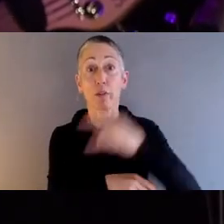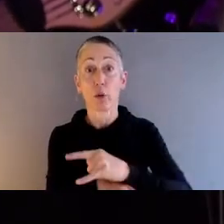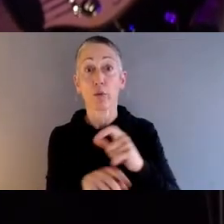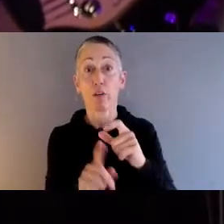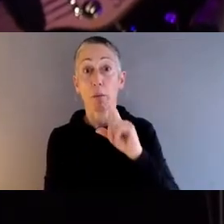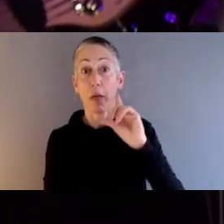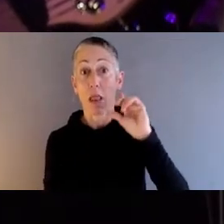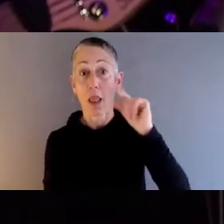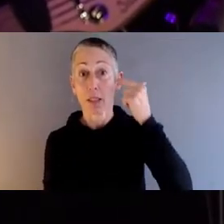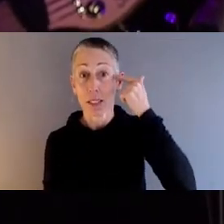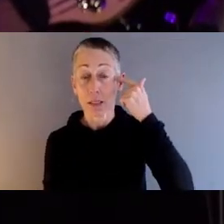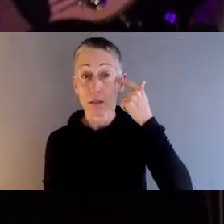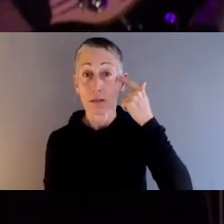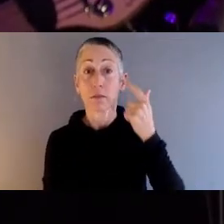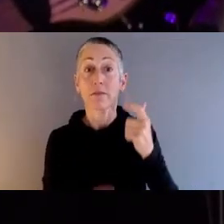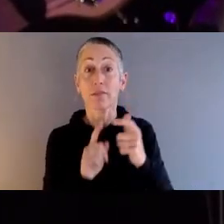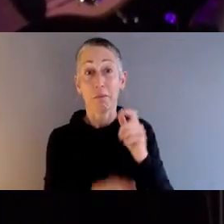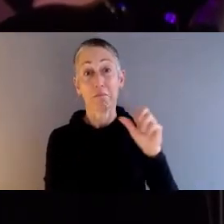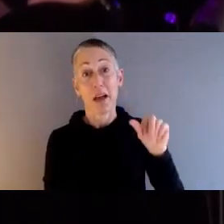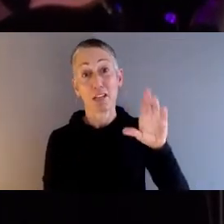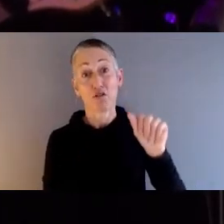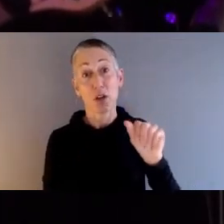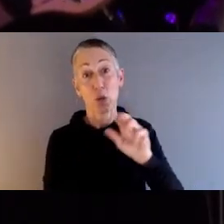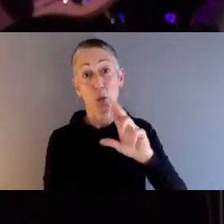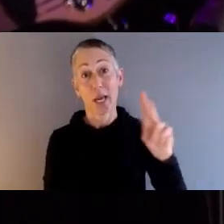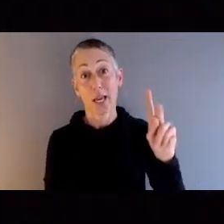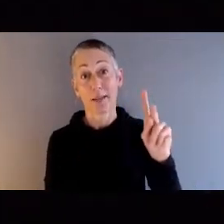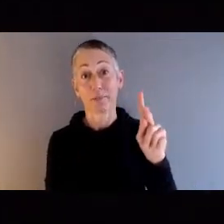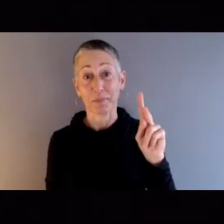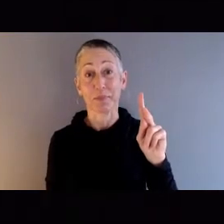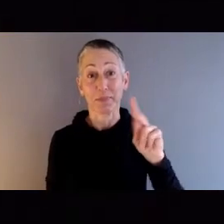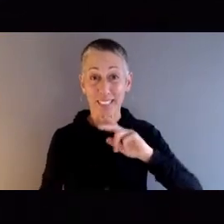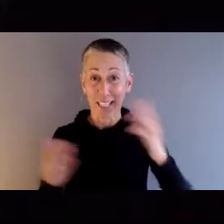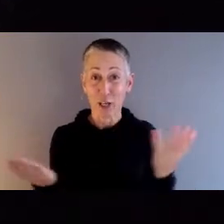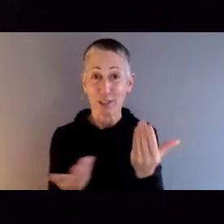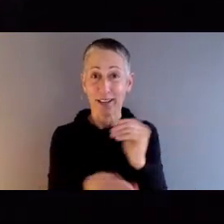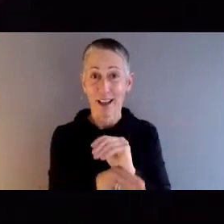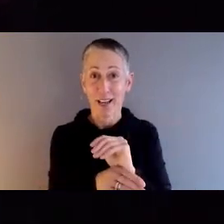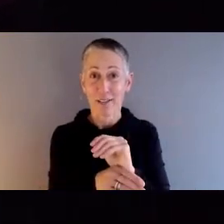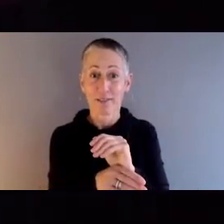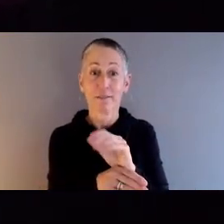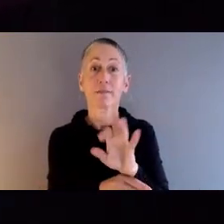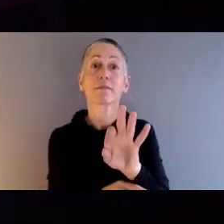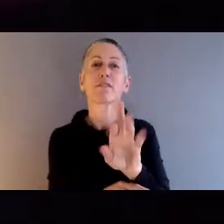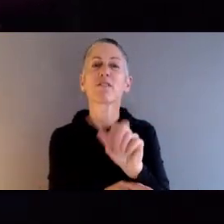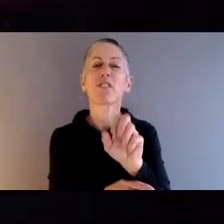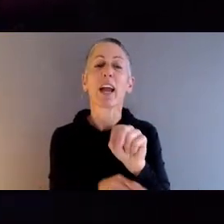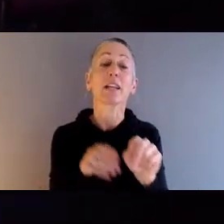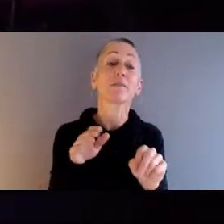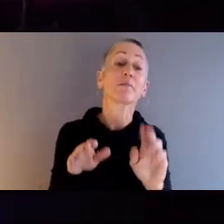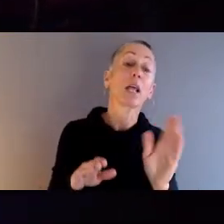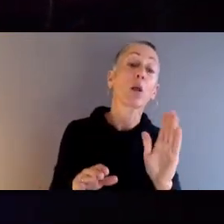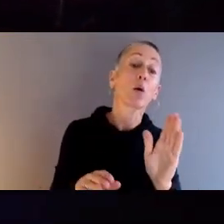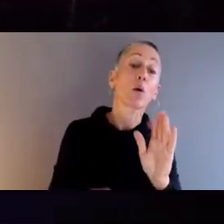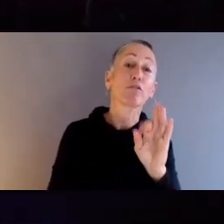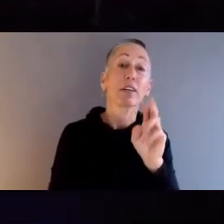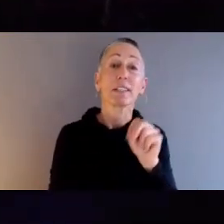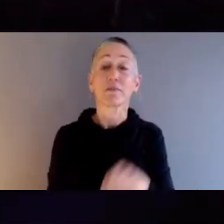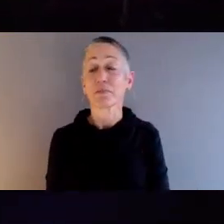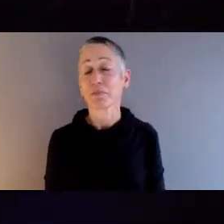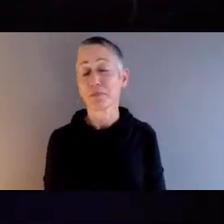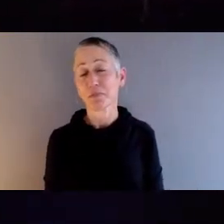Maestra UK. That's Fran. Hi, Fran. And if you're